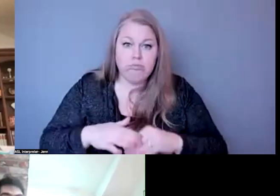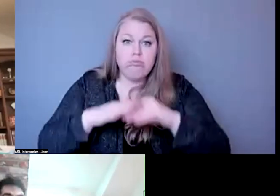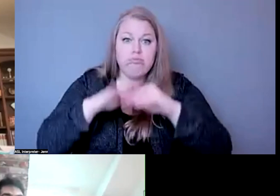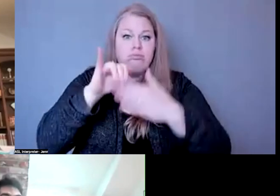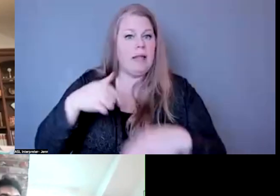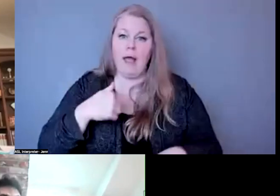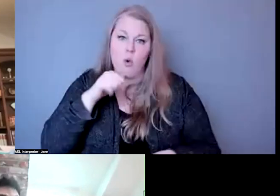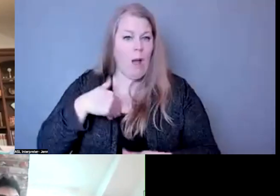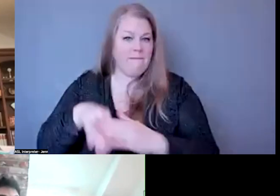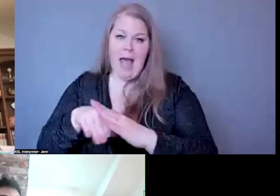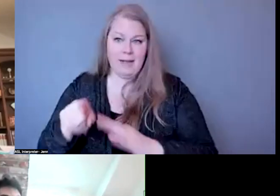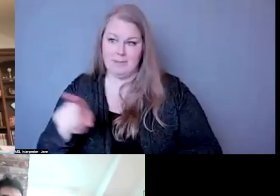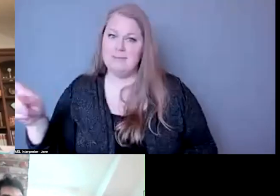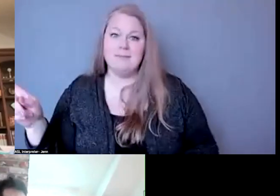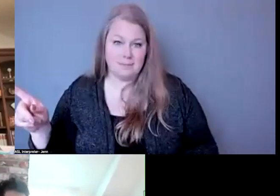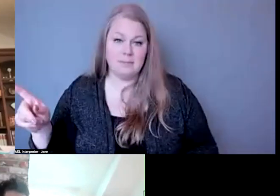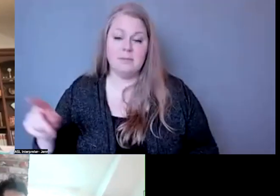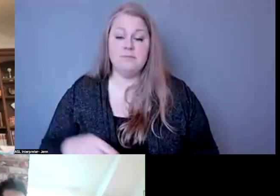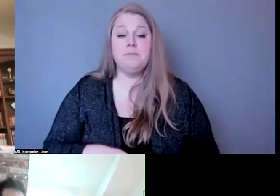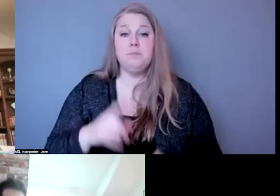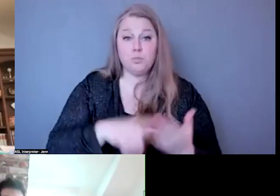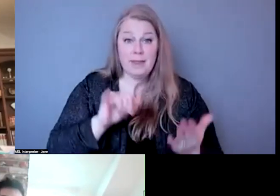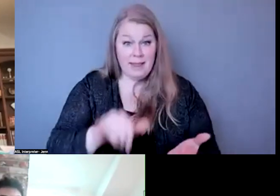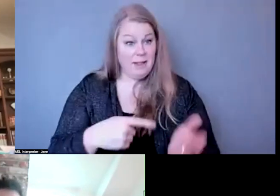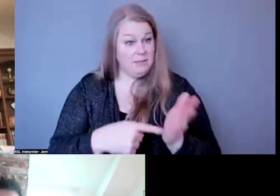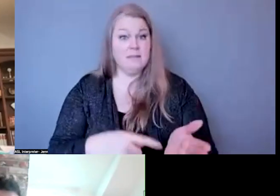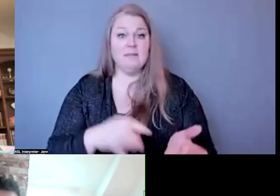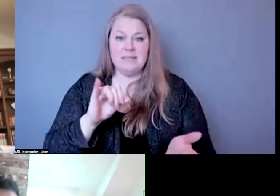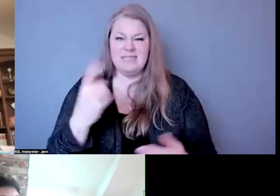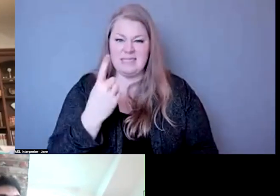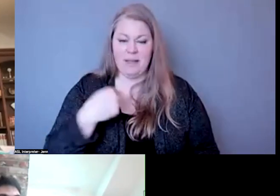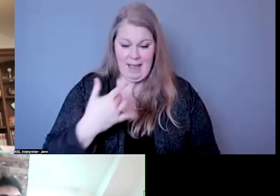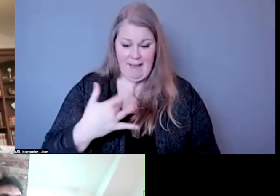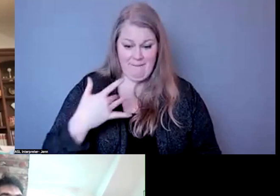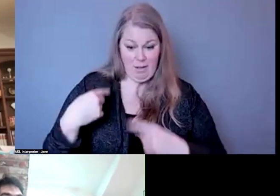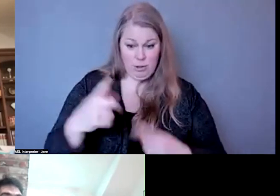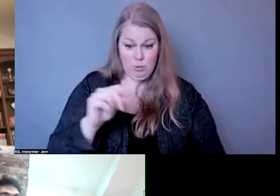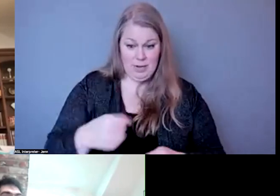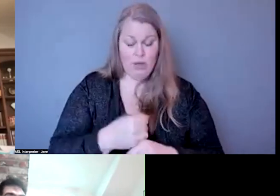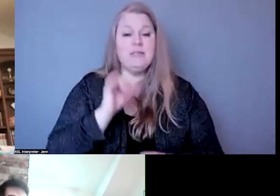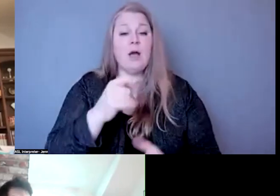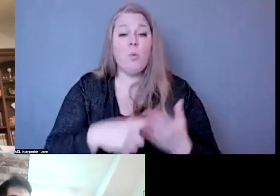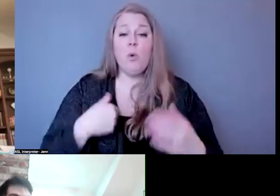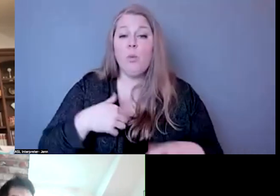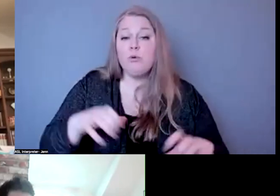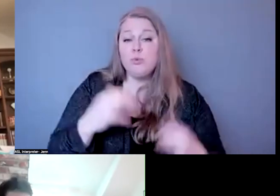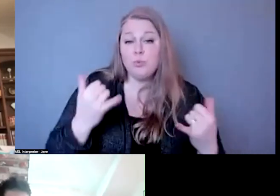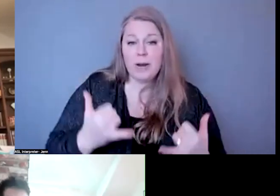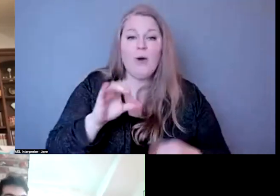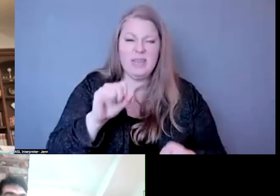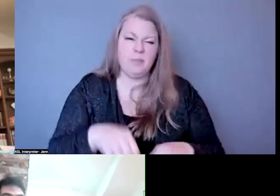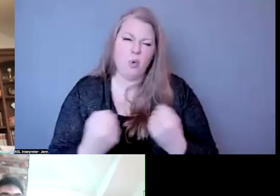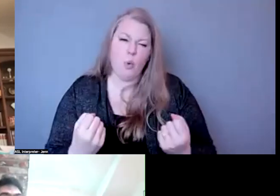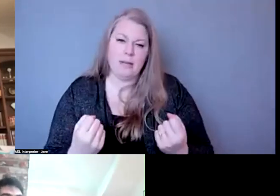access to. And so what that tells me is something that I've felt to be true for 20 years, which is that what we are doing right now is broken.